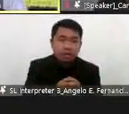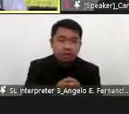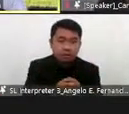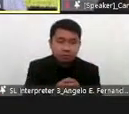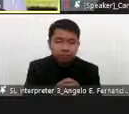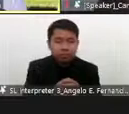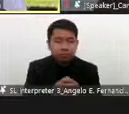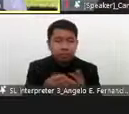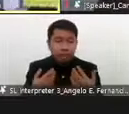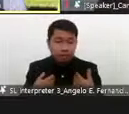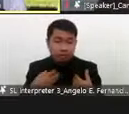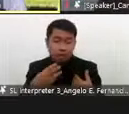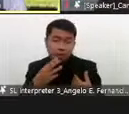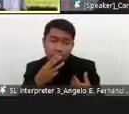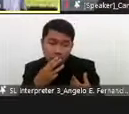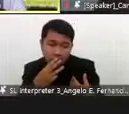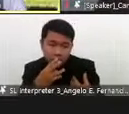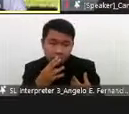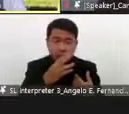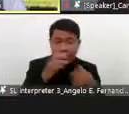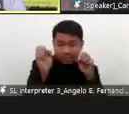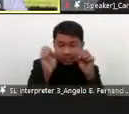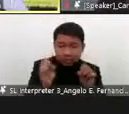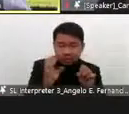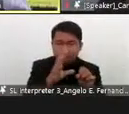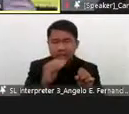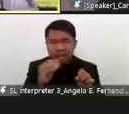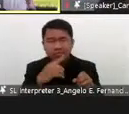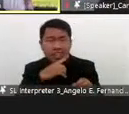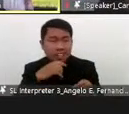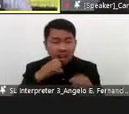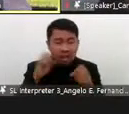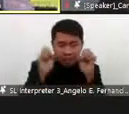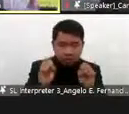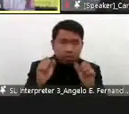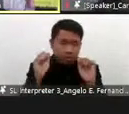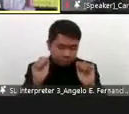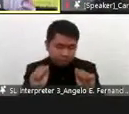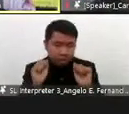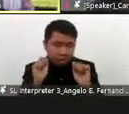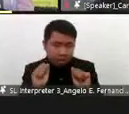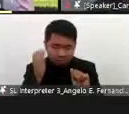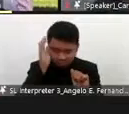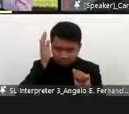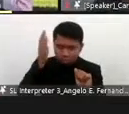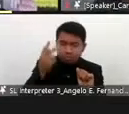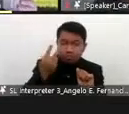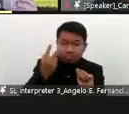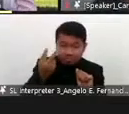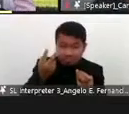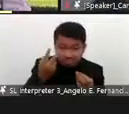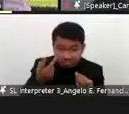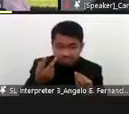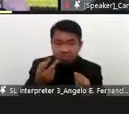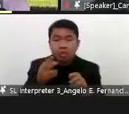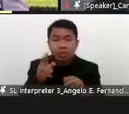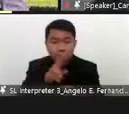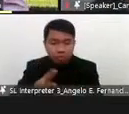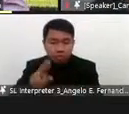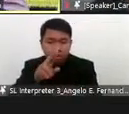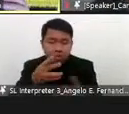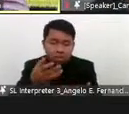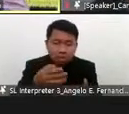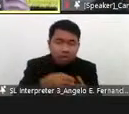La Nina periods now as sort of predictive for that. So for a few years in a row, we might have dry conditions and then